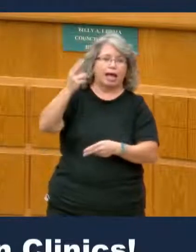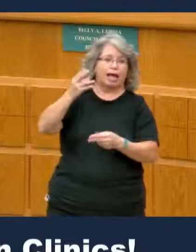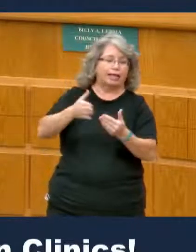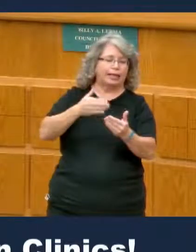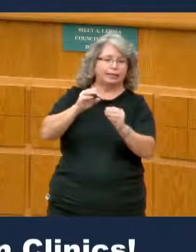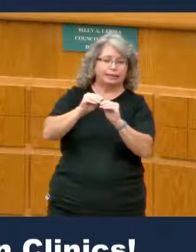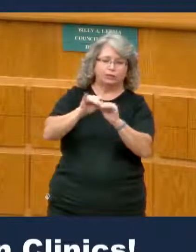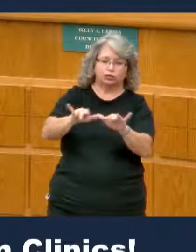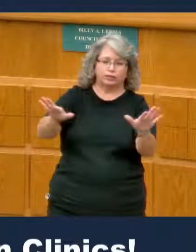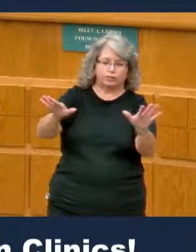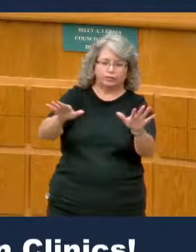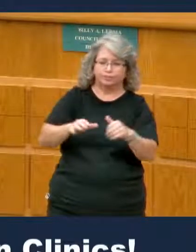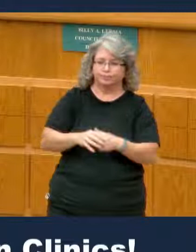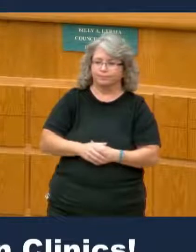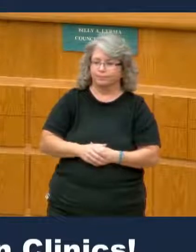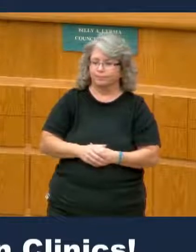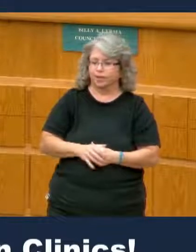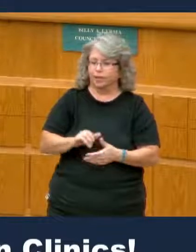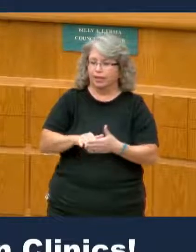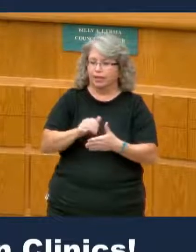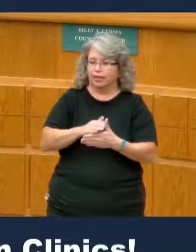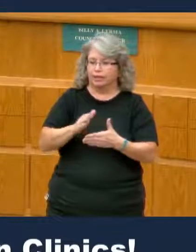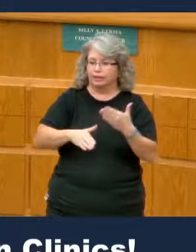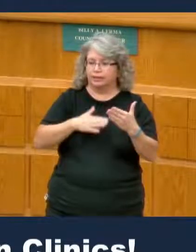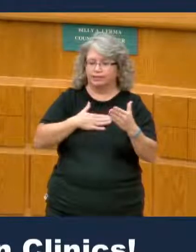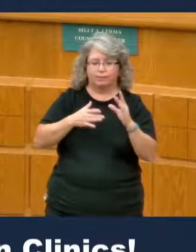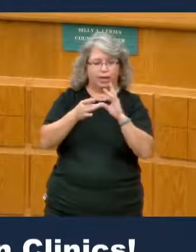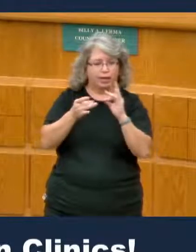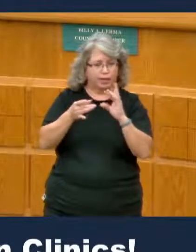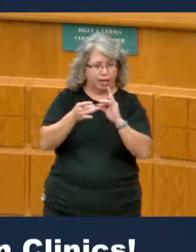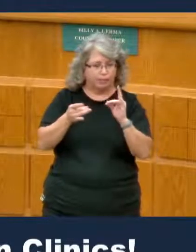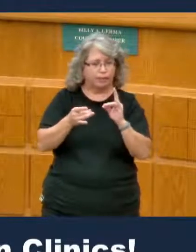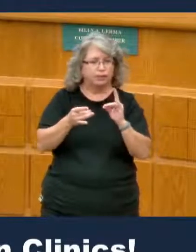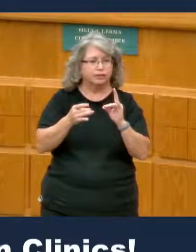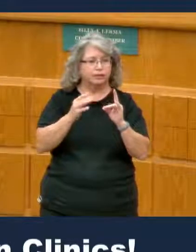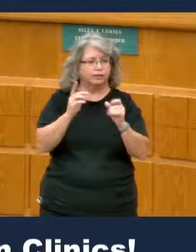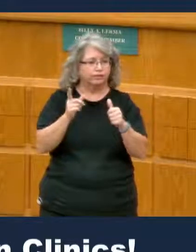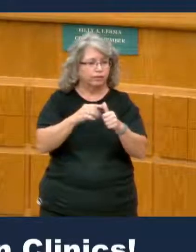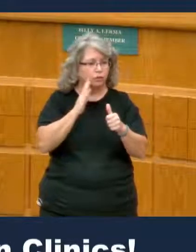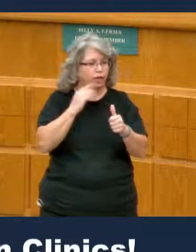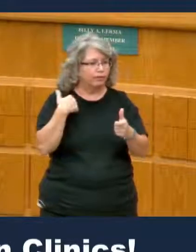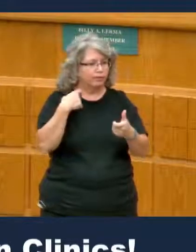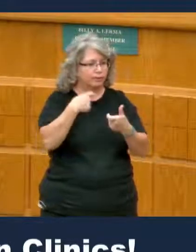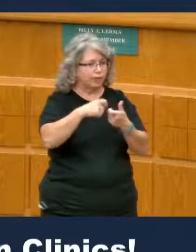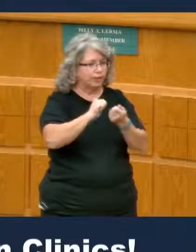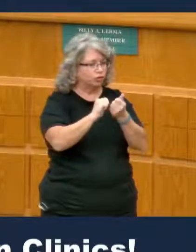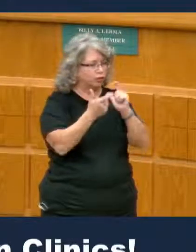That's all I have, and I will now turn it over to Judge Barbara Canales. Thank you.